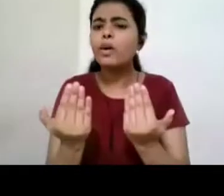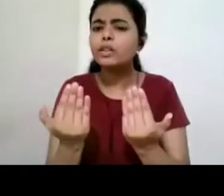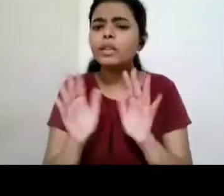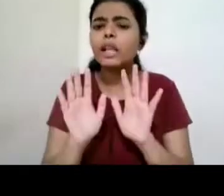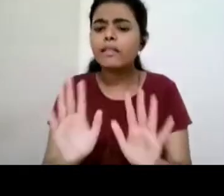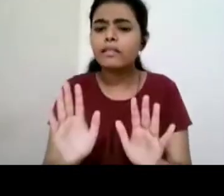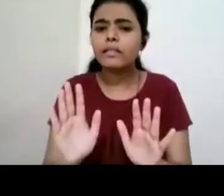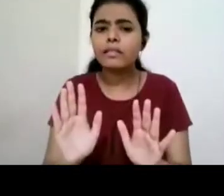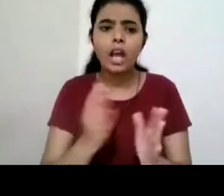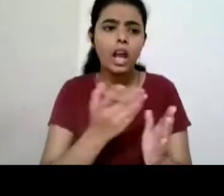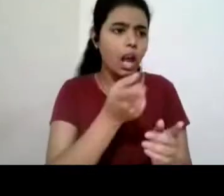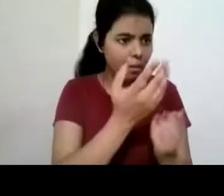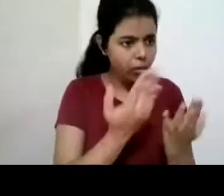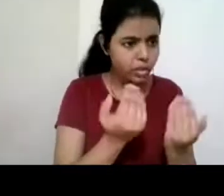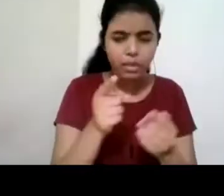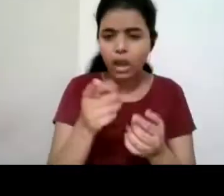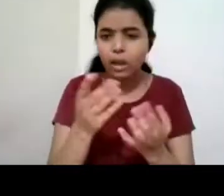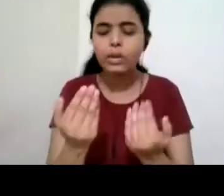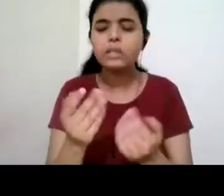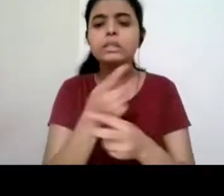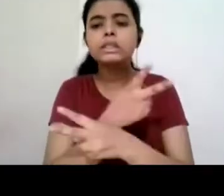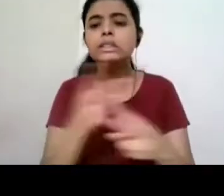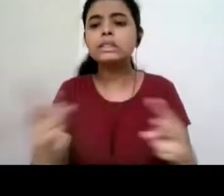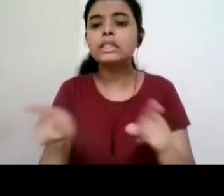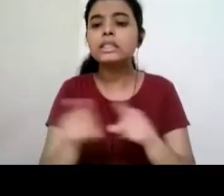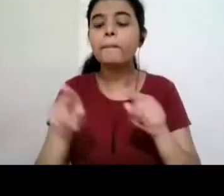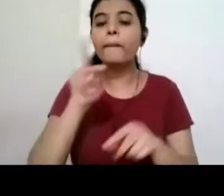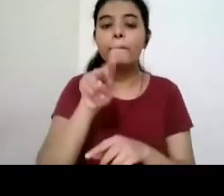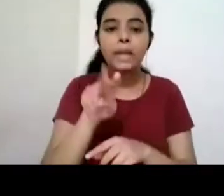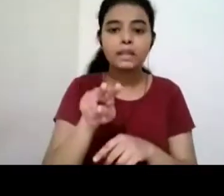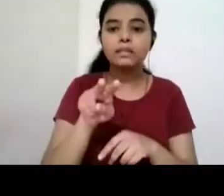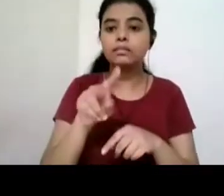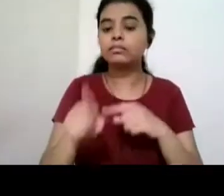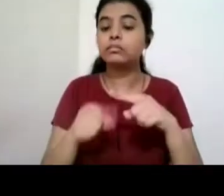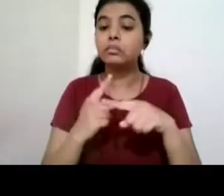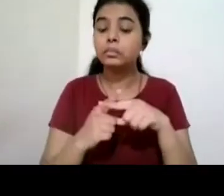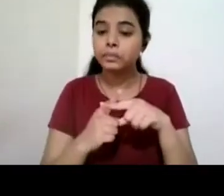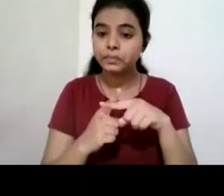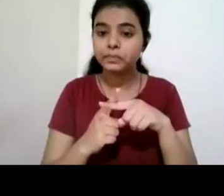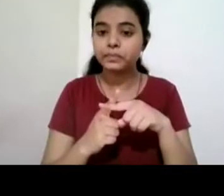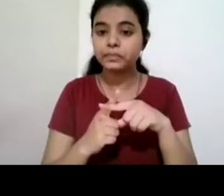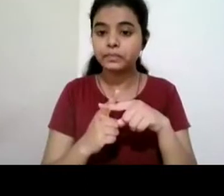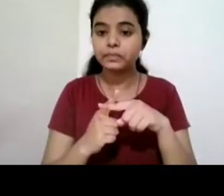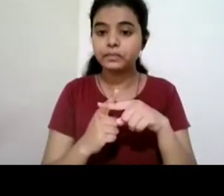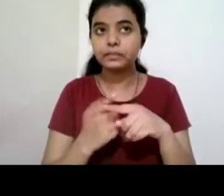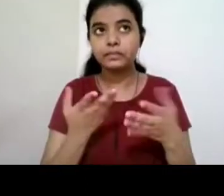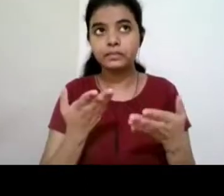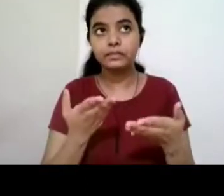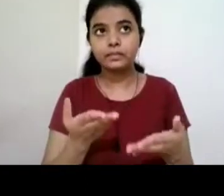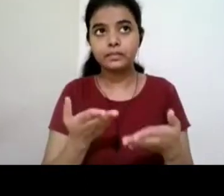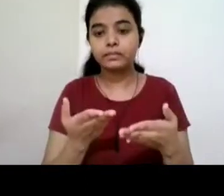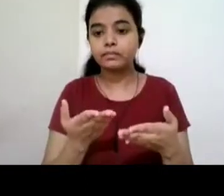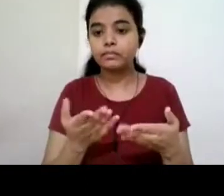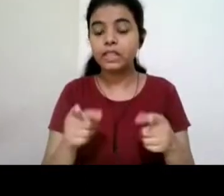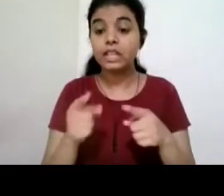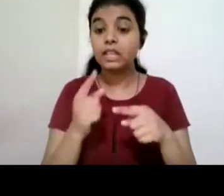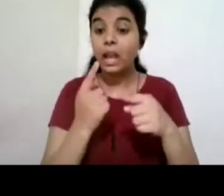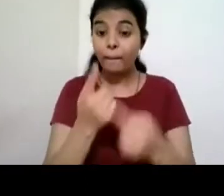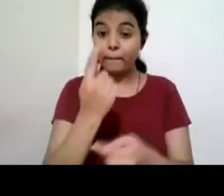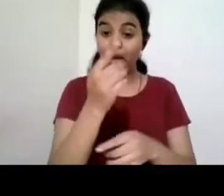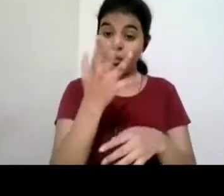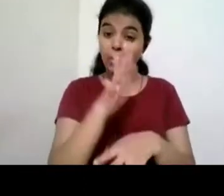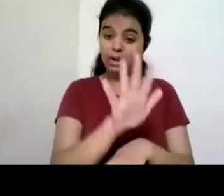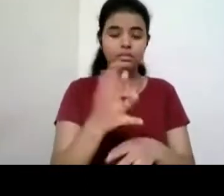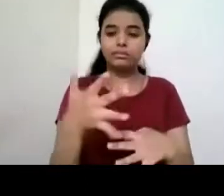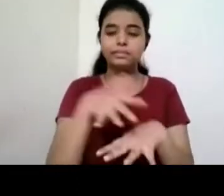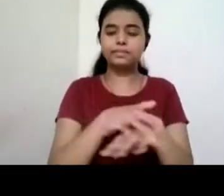of, you know, you need to, this is the range of meaning and these layers of meaning is something that